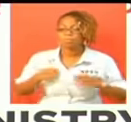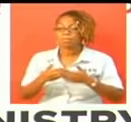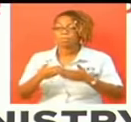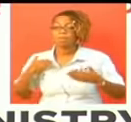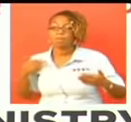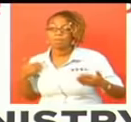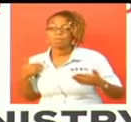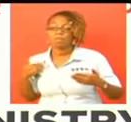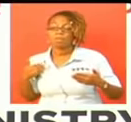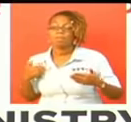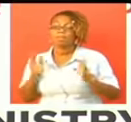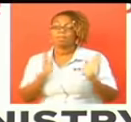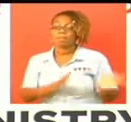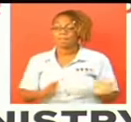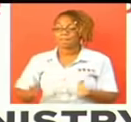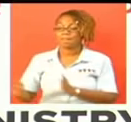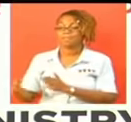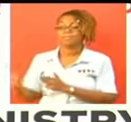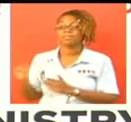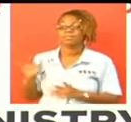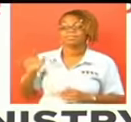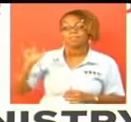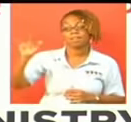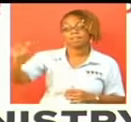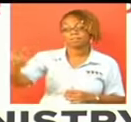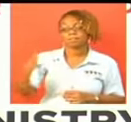themselves know how to access the relevant